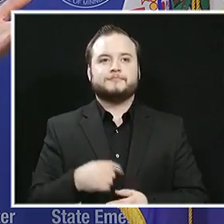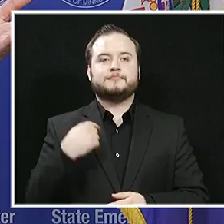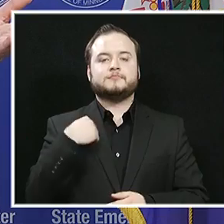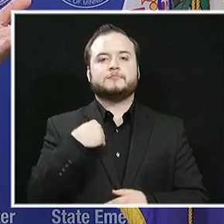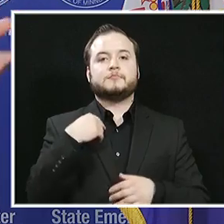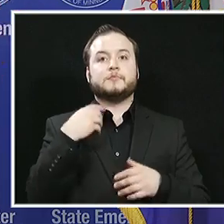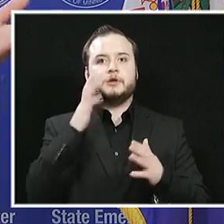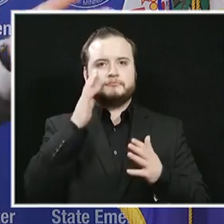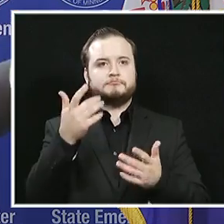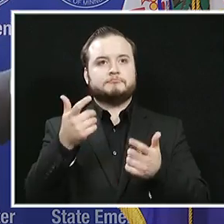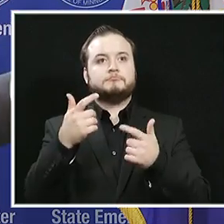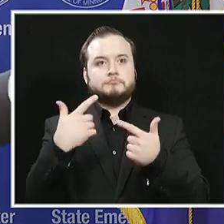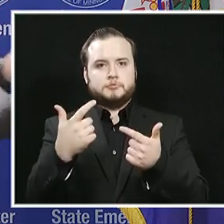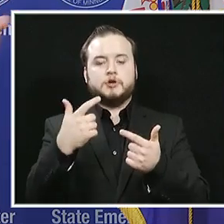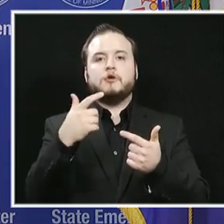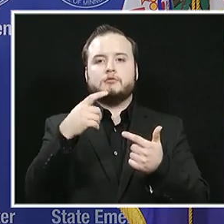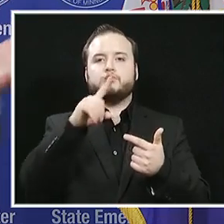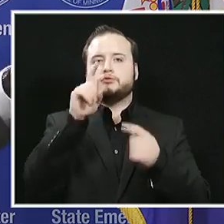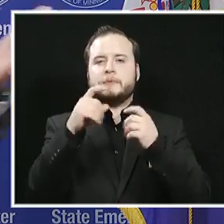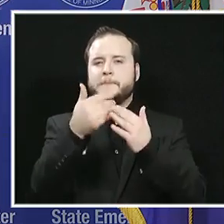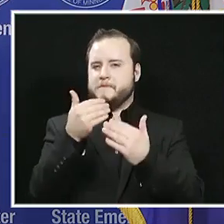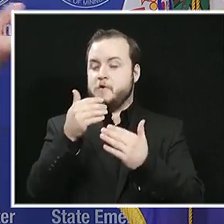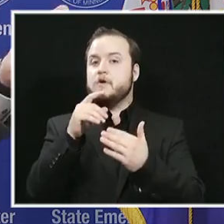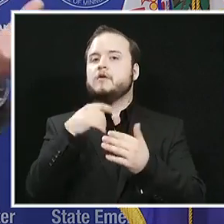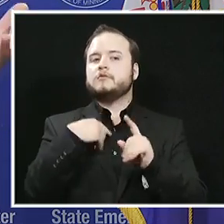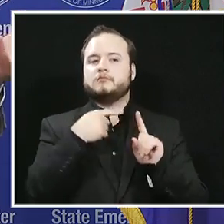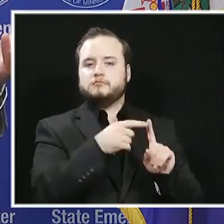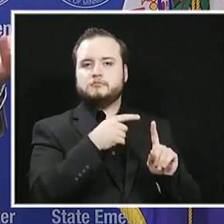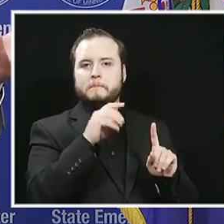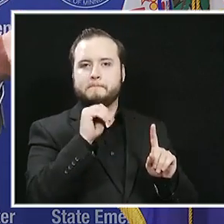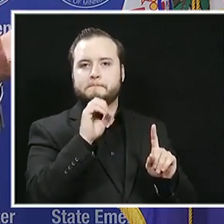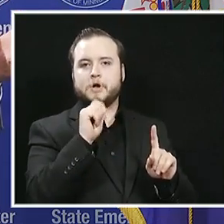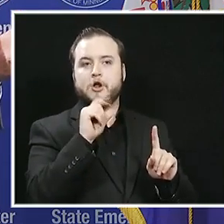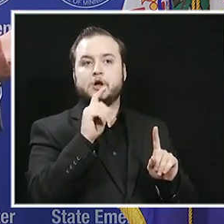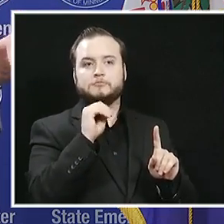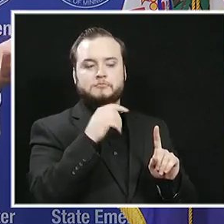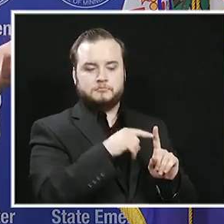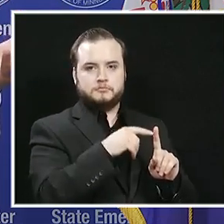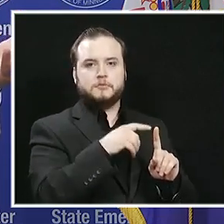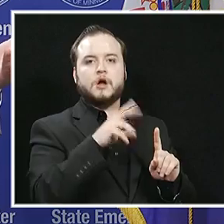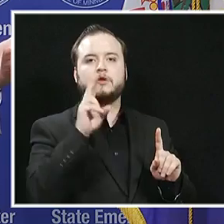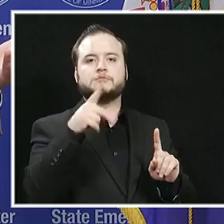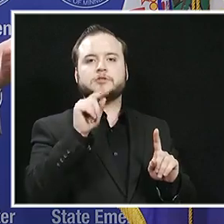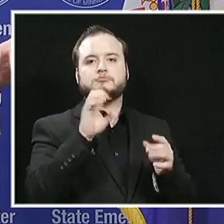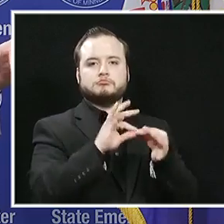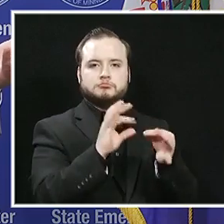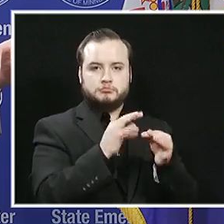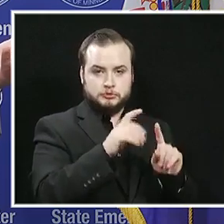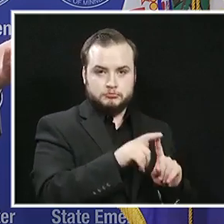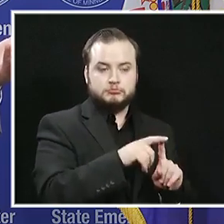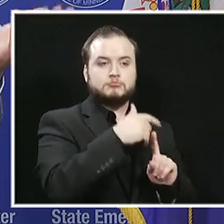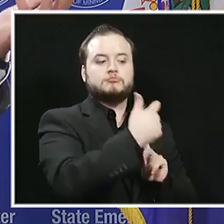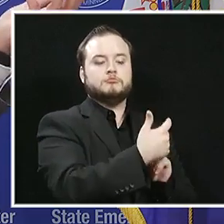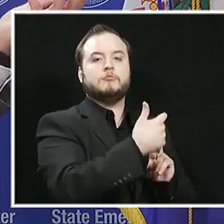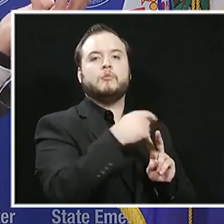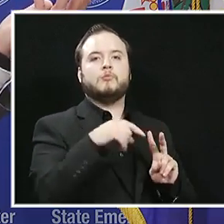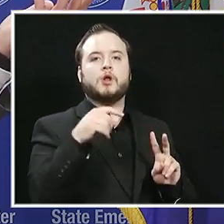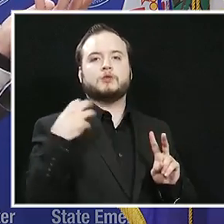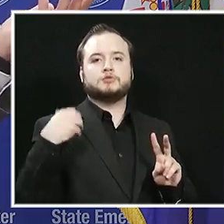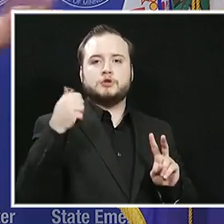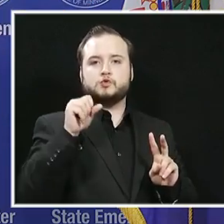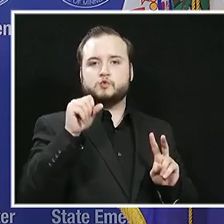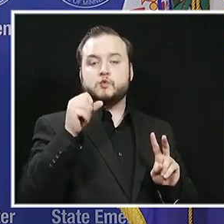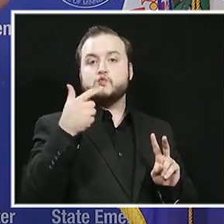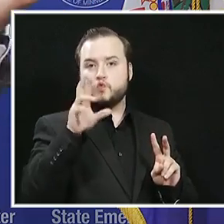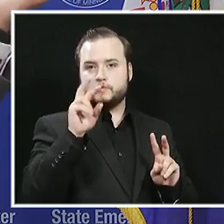little bit of where she's at. Commissioner Grove and Bruce can talk a little bit more. What does this mean to businesses, and what is it going to look like Monday afternoon? Are the